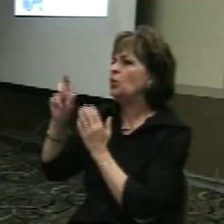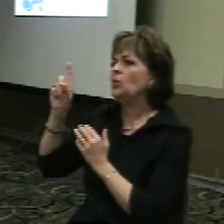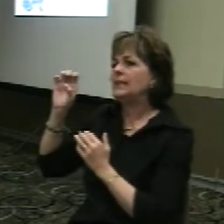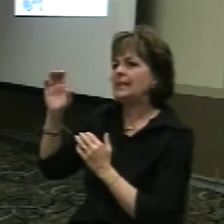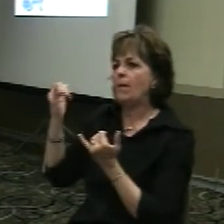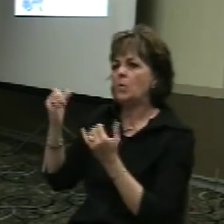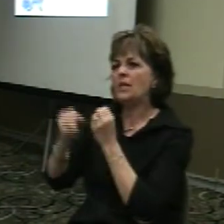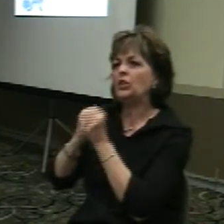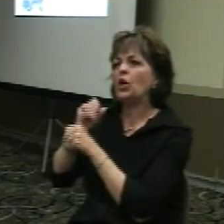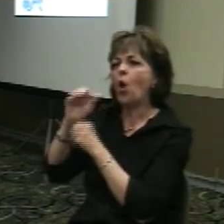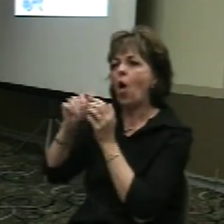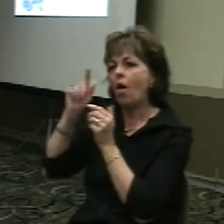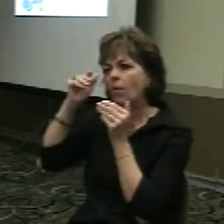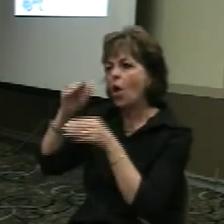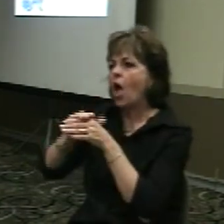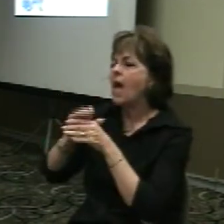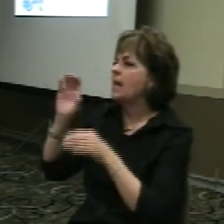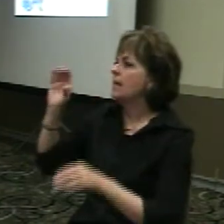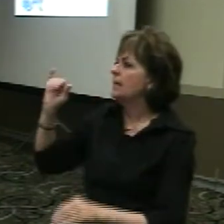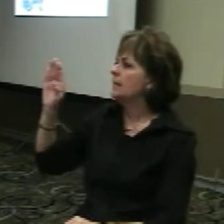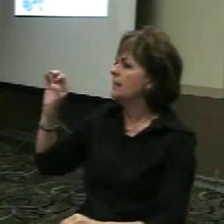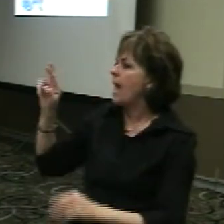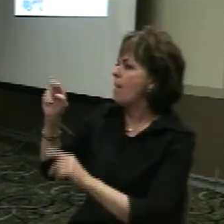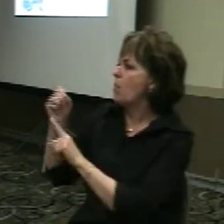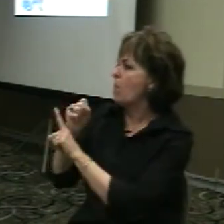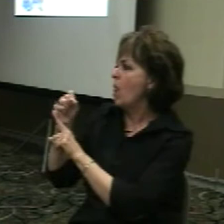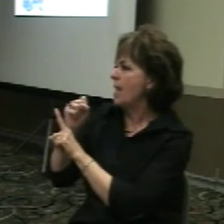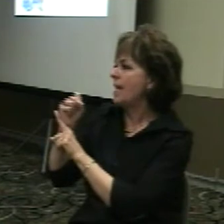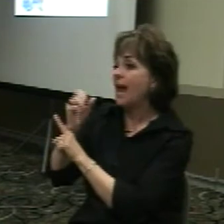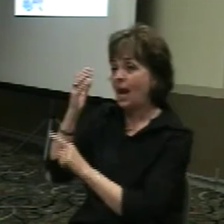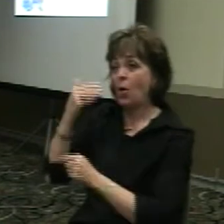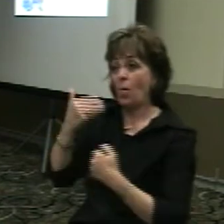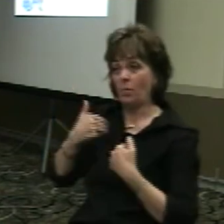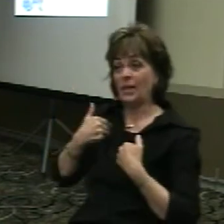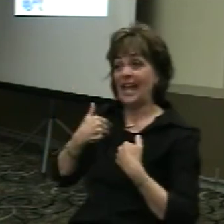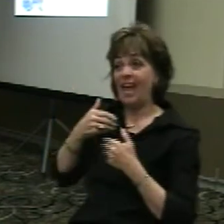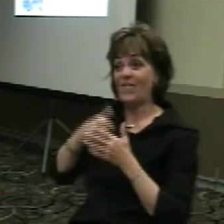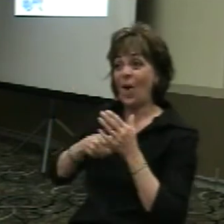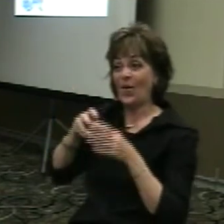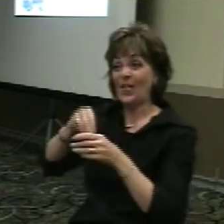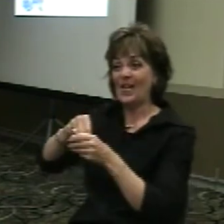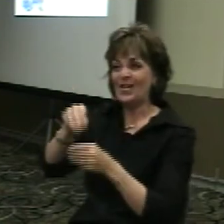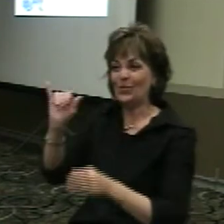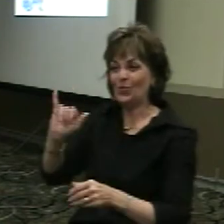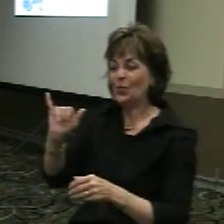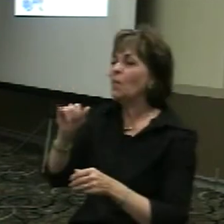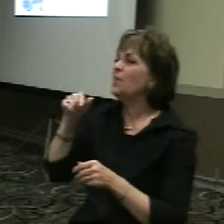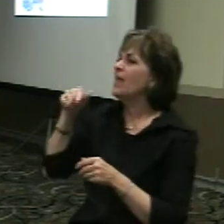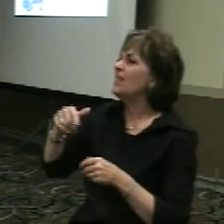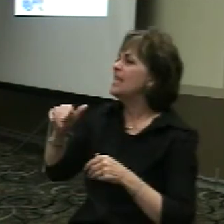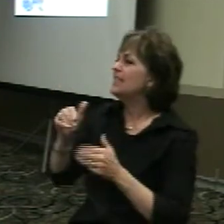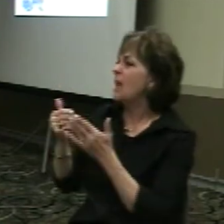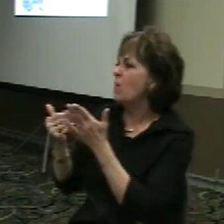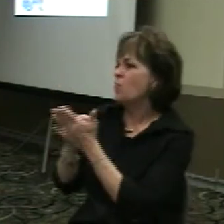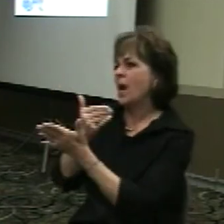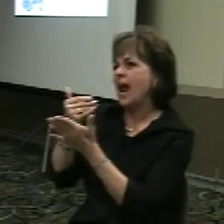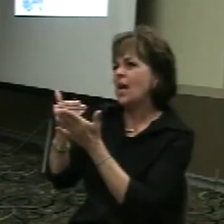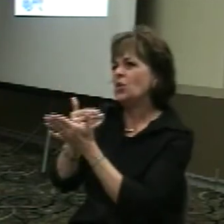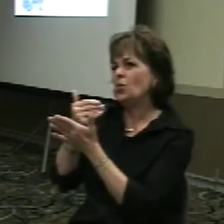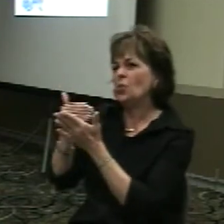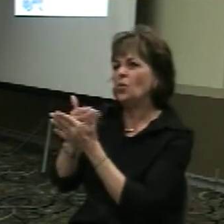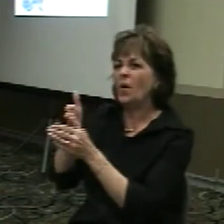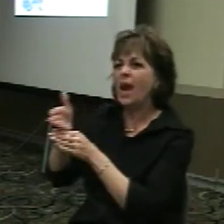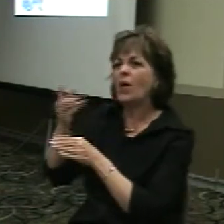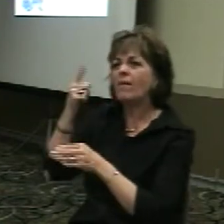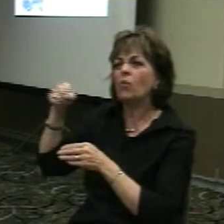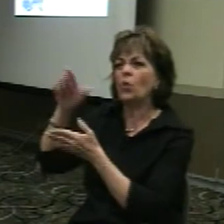on cyberbullying. This is, and I know because I've got an article in, this is a brand new